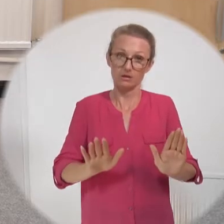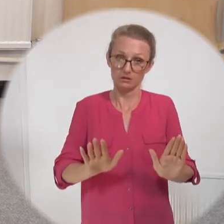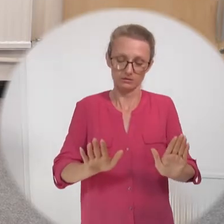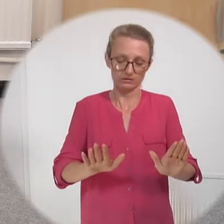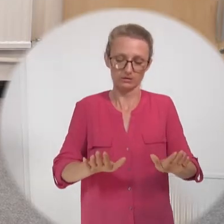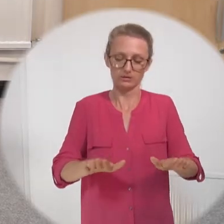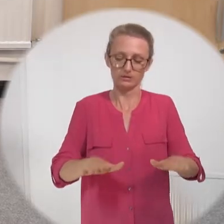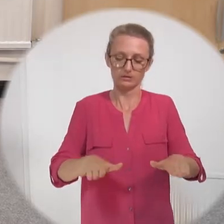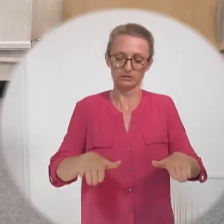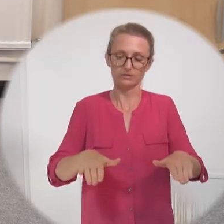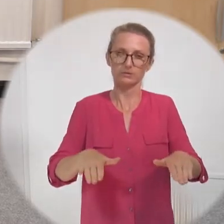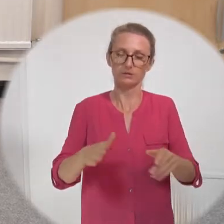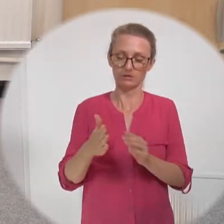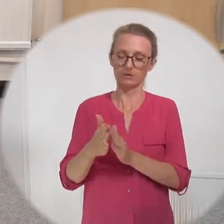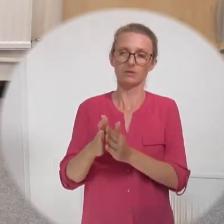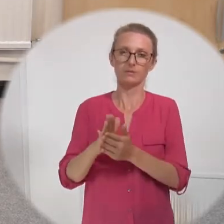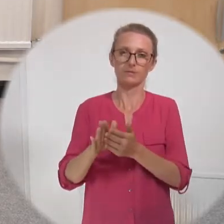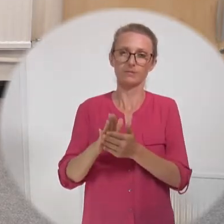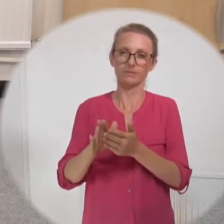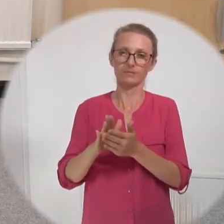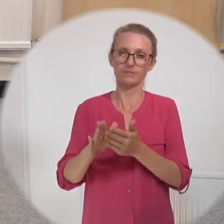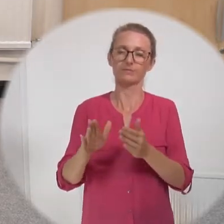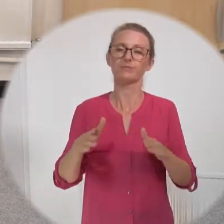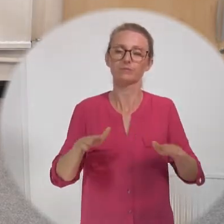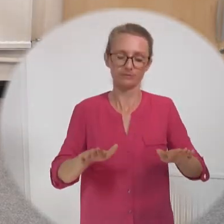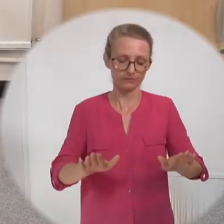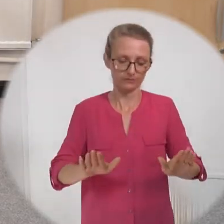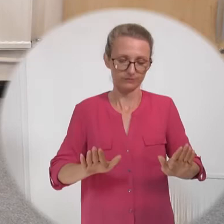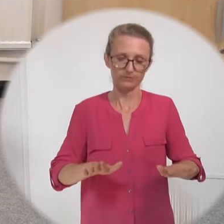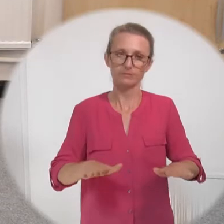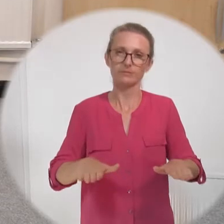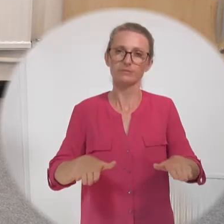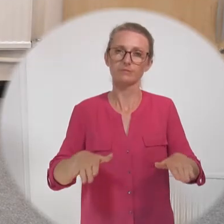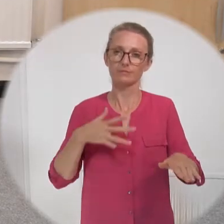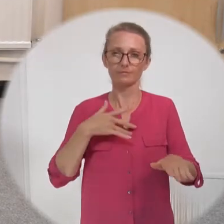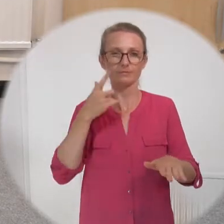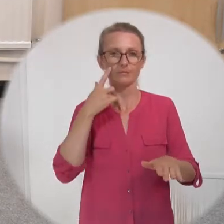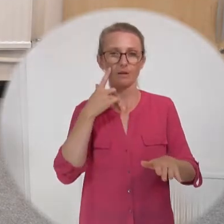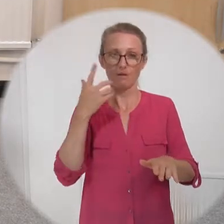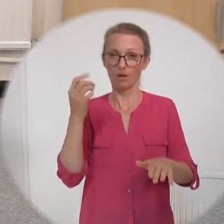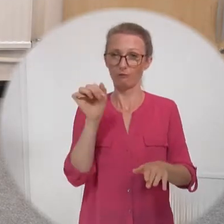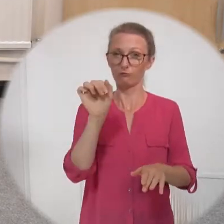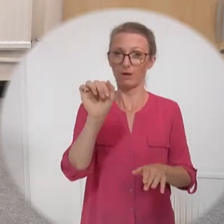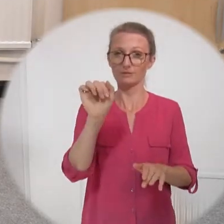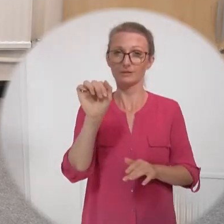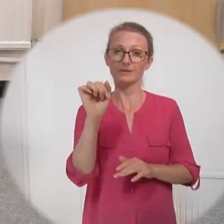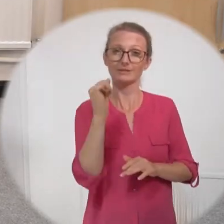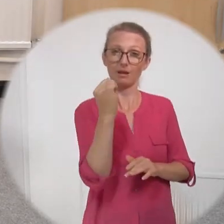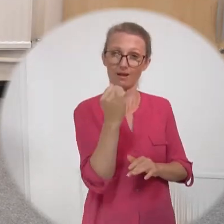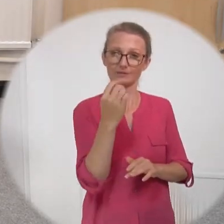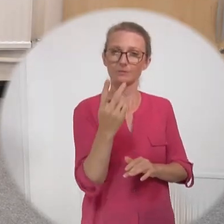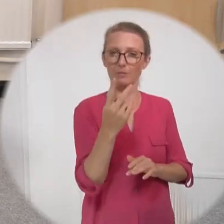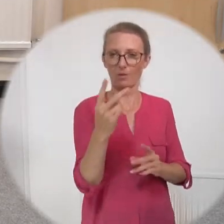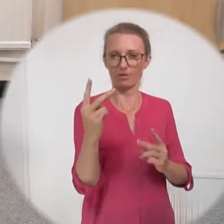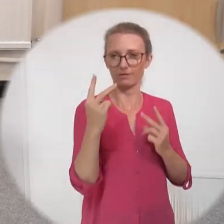and toes meet. And I'll show you that from the front, and I will show you that from the side. So we're